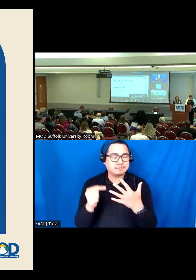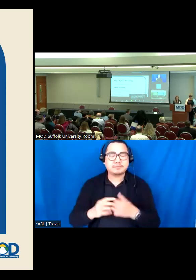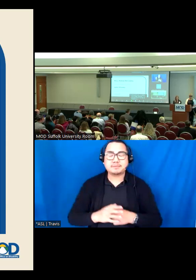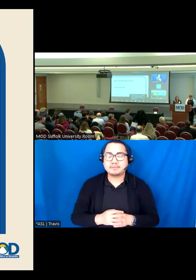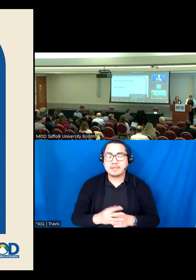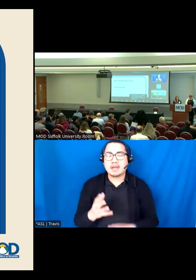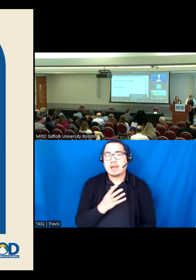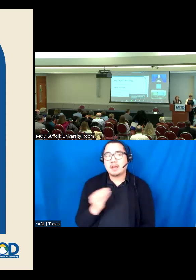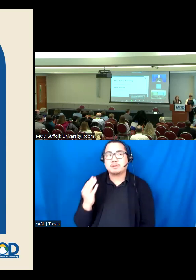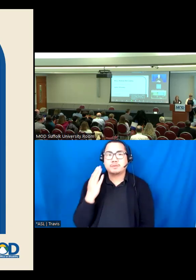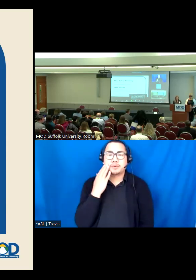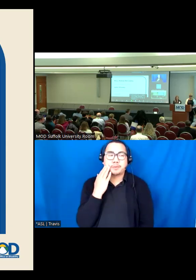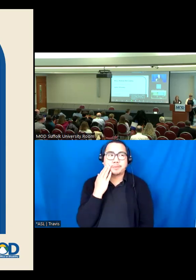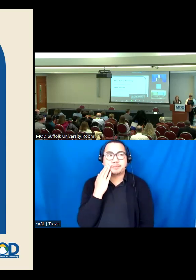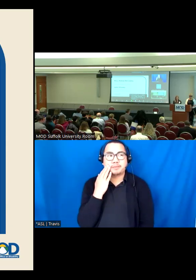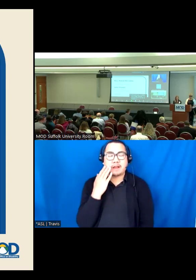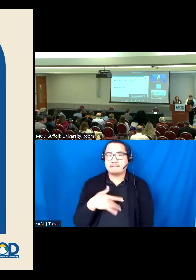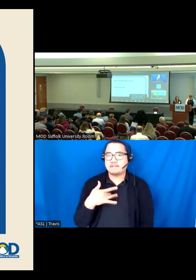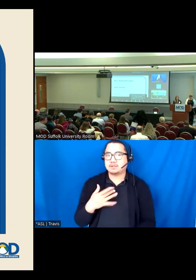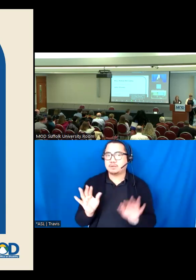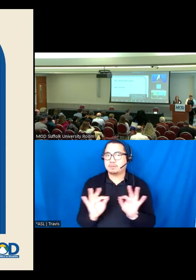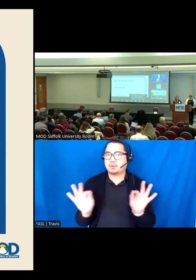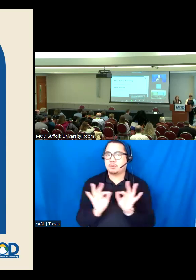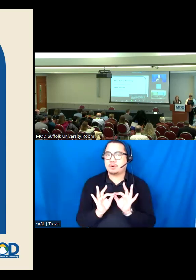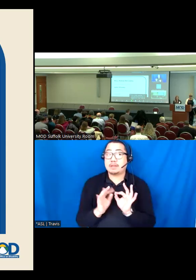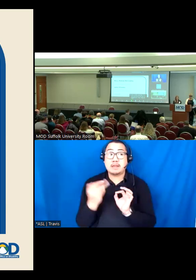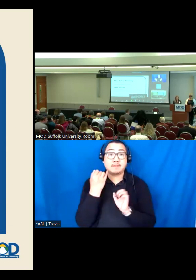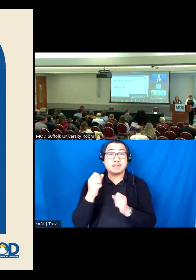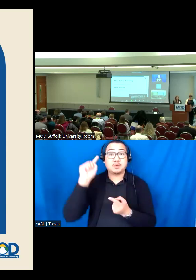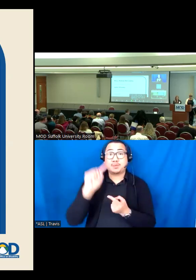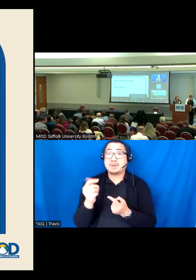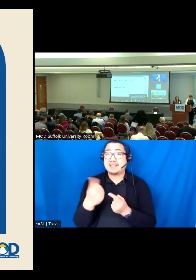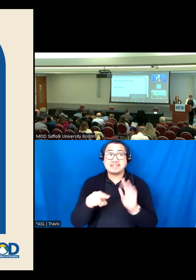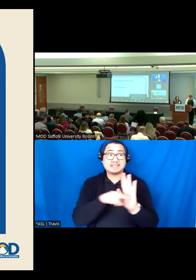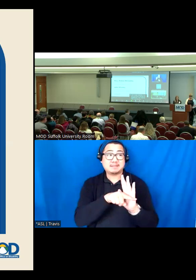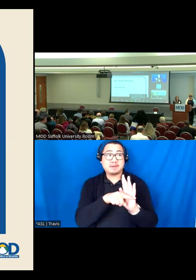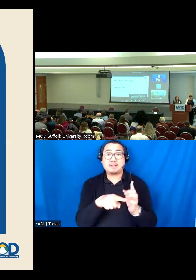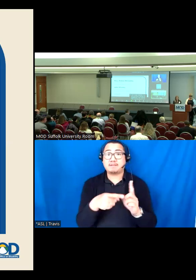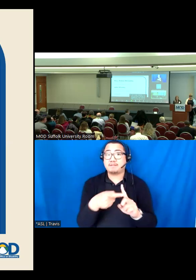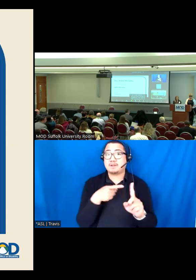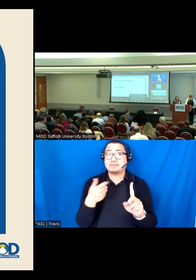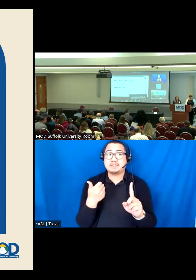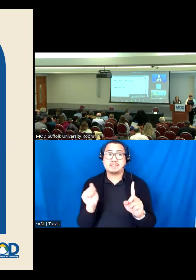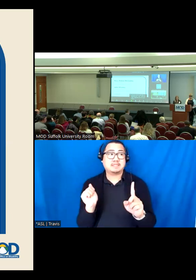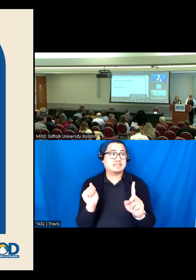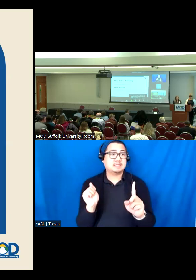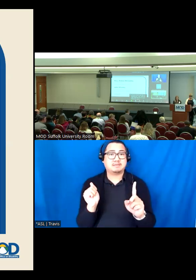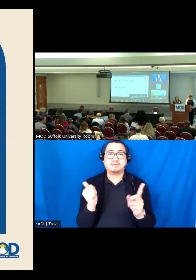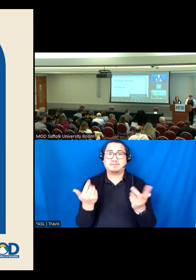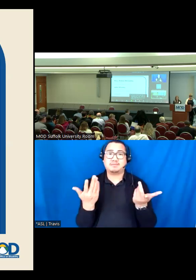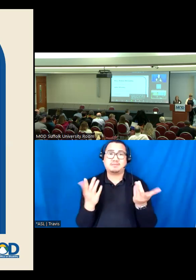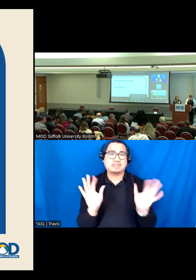And I feel that that's important, and if it can reduce any stigma from in any small